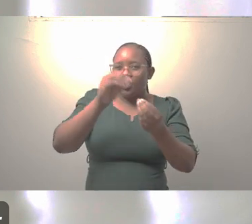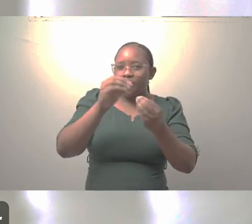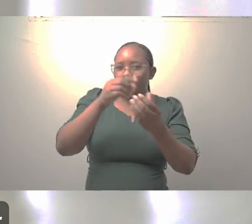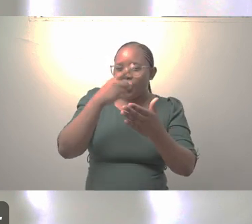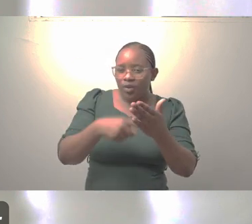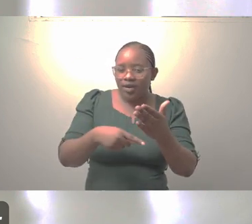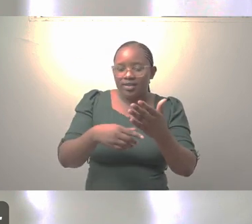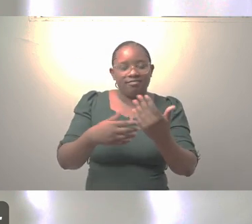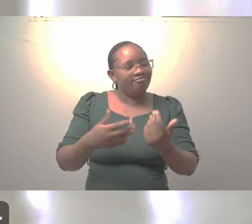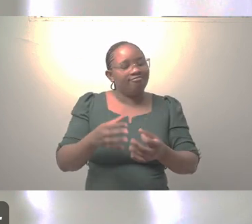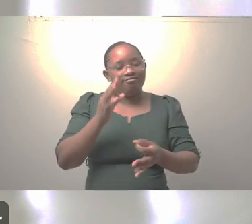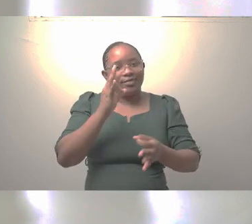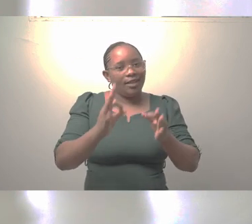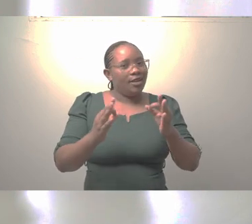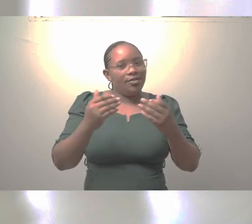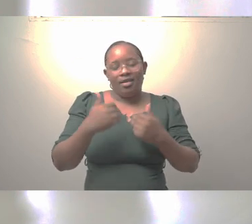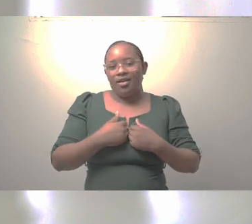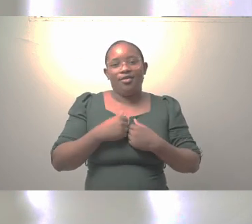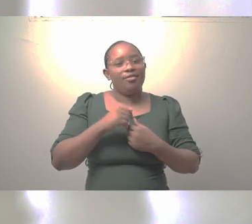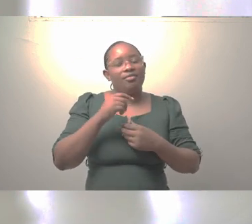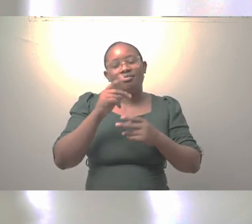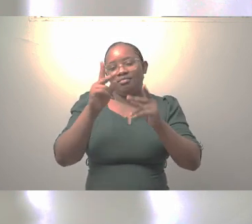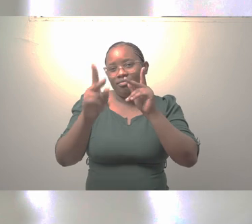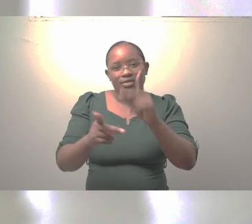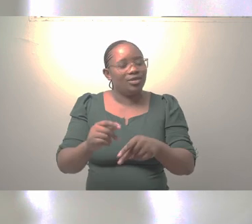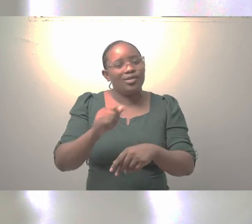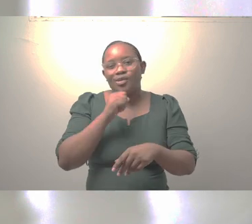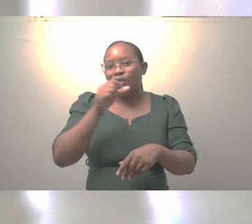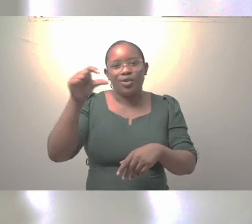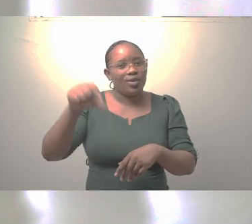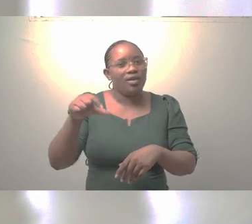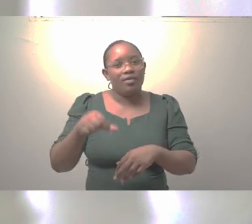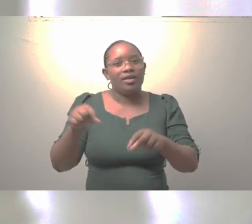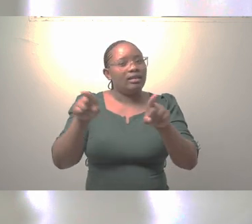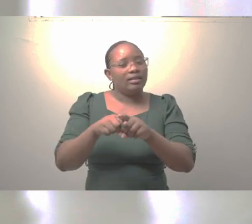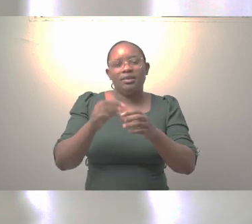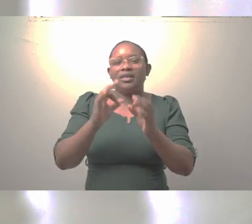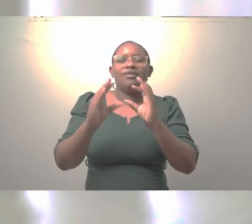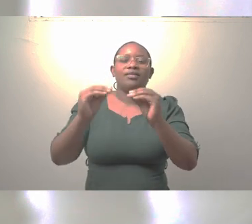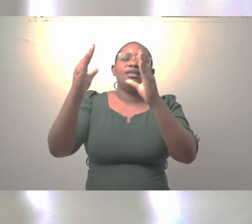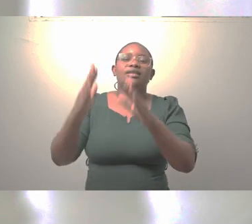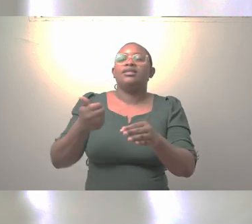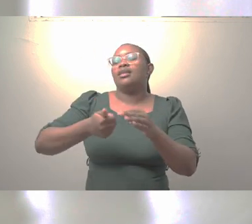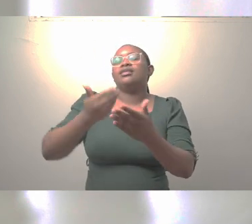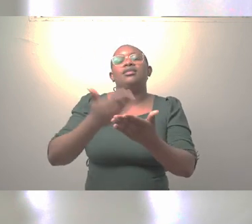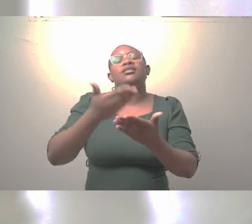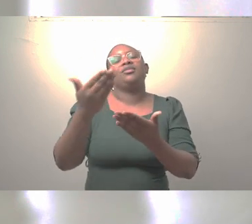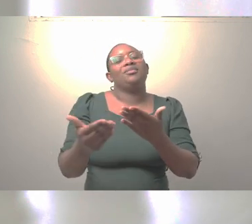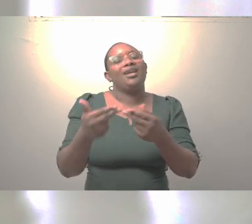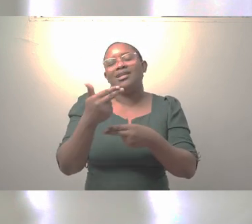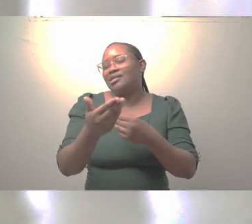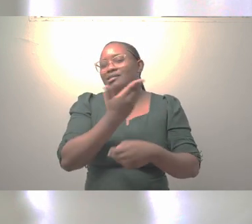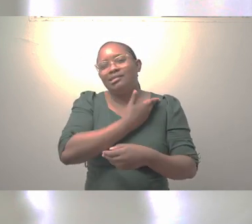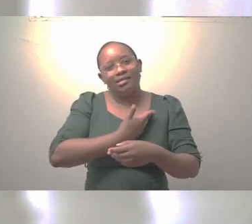the issue of unqualified procurement or teachers doing the buying. This